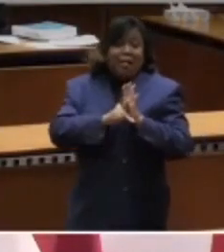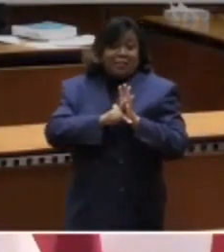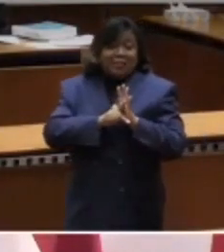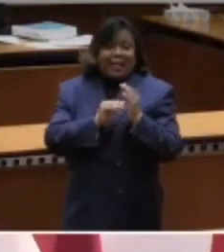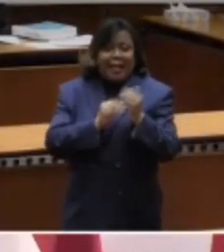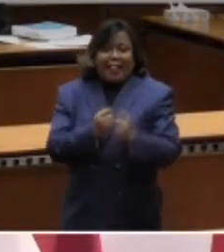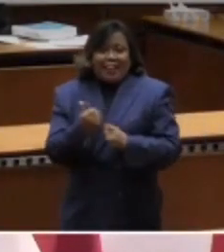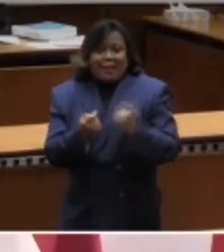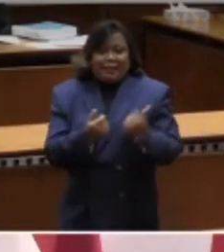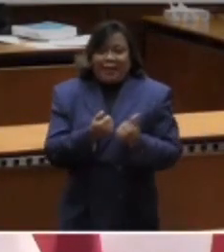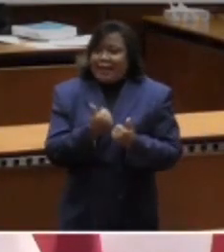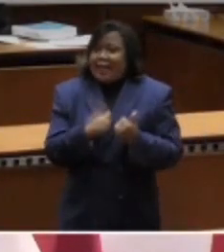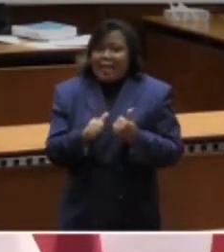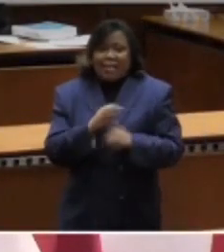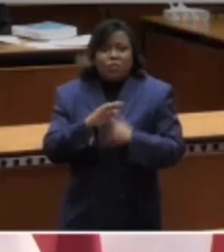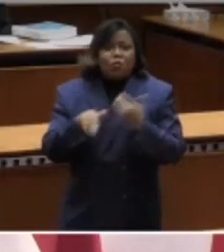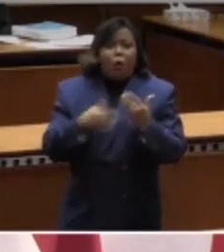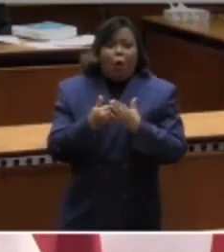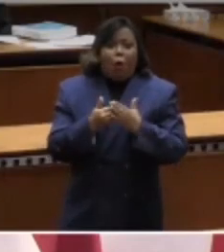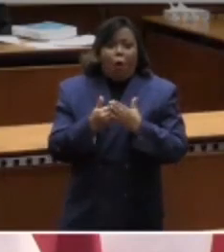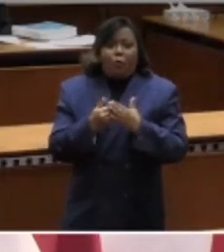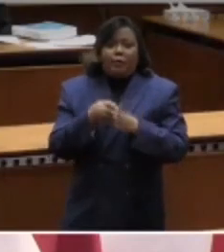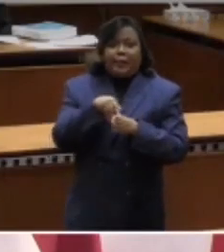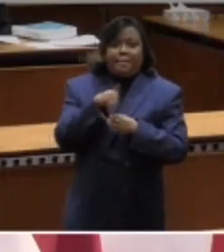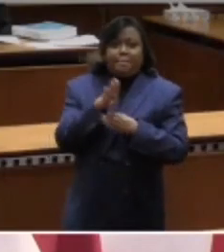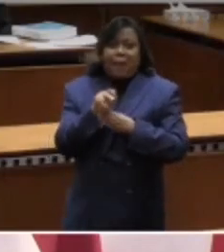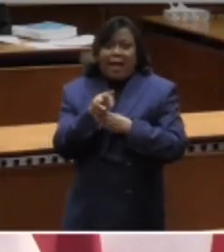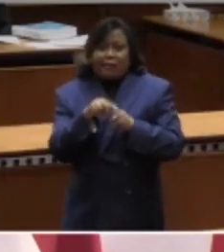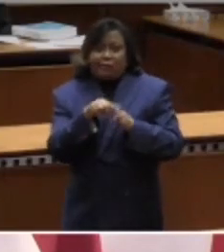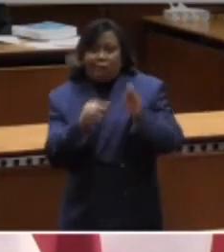and eliminate any and all bias.